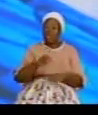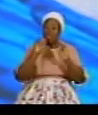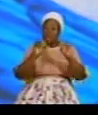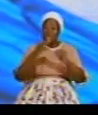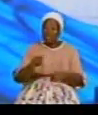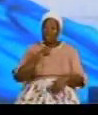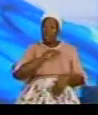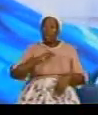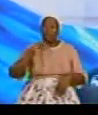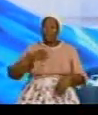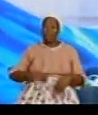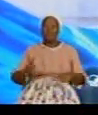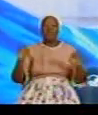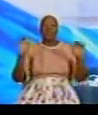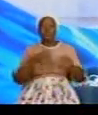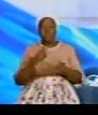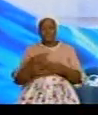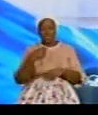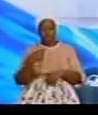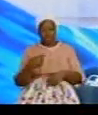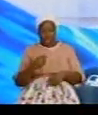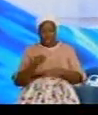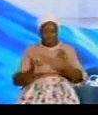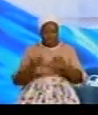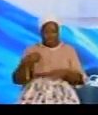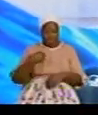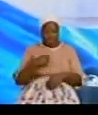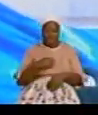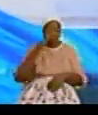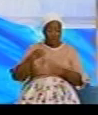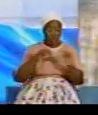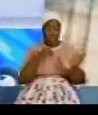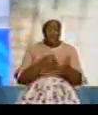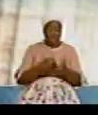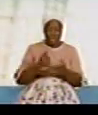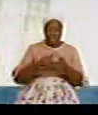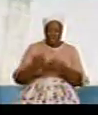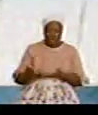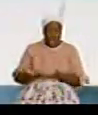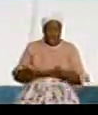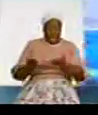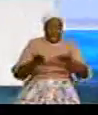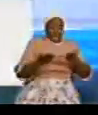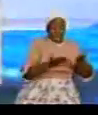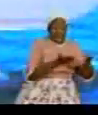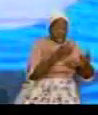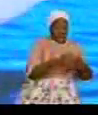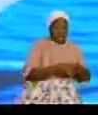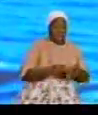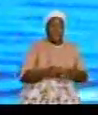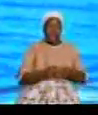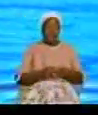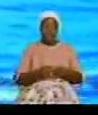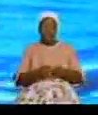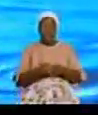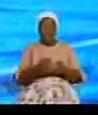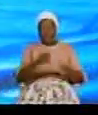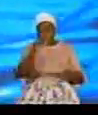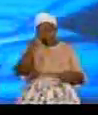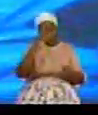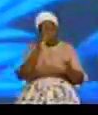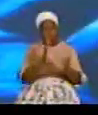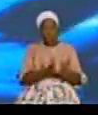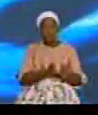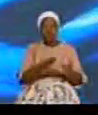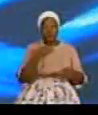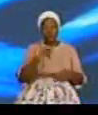members. They say, if we all do it and we carry the posture of disobedience